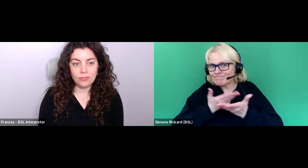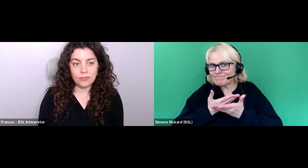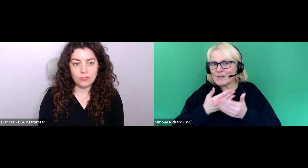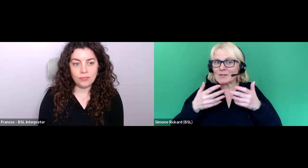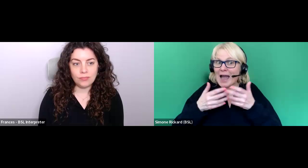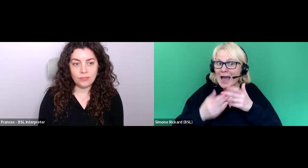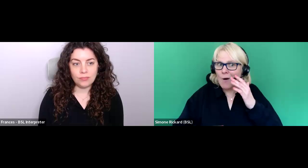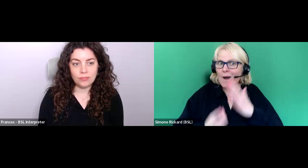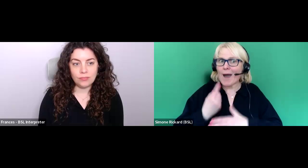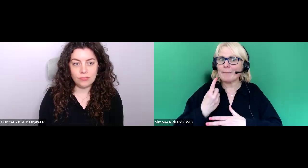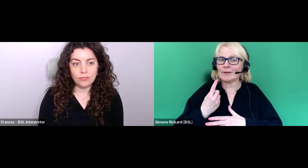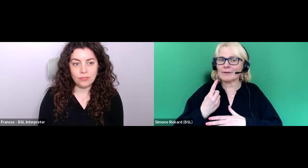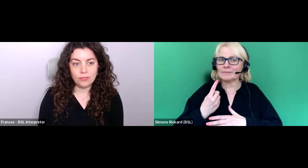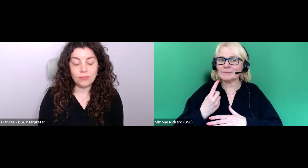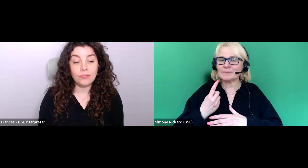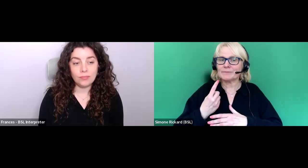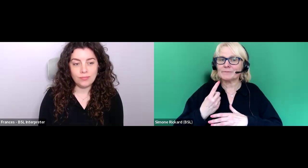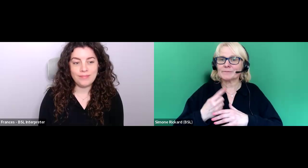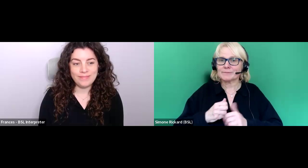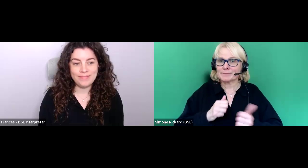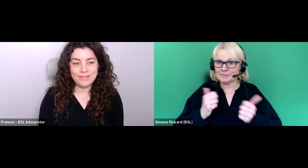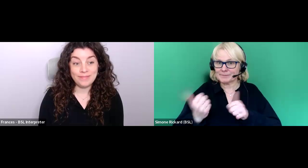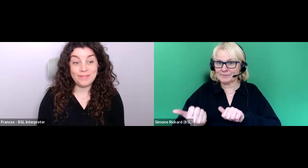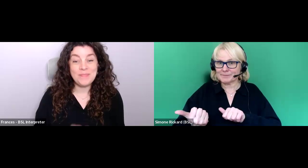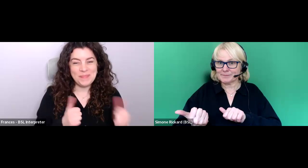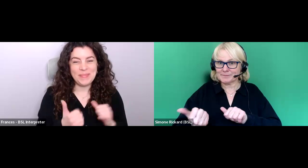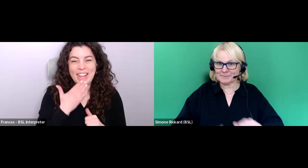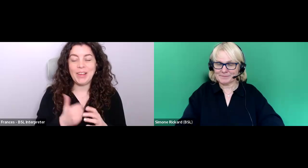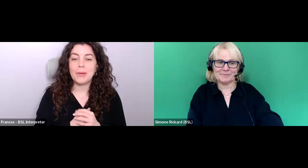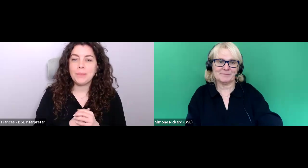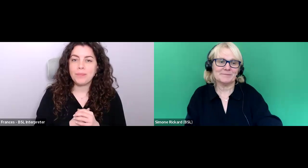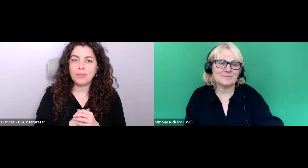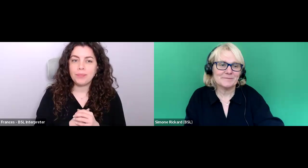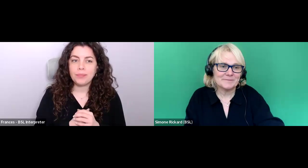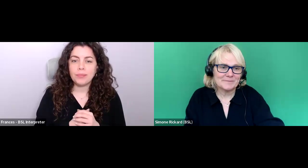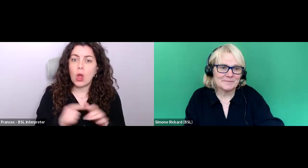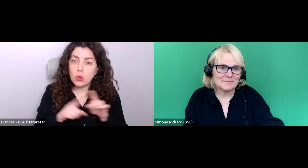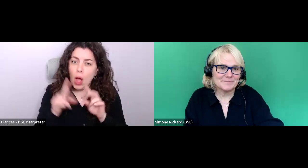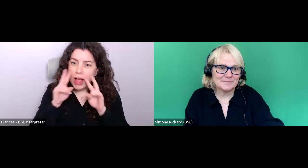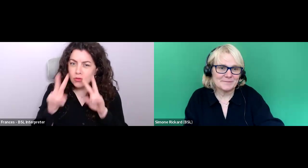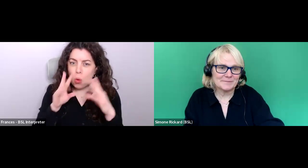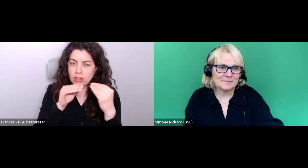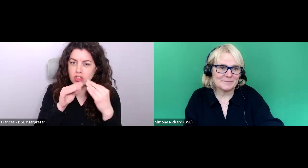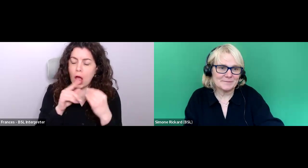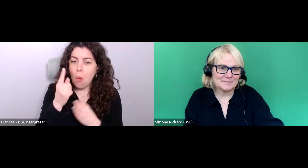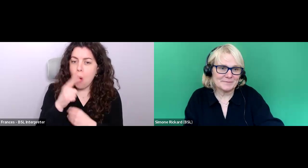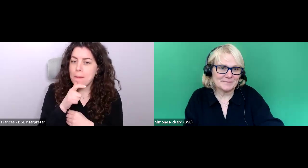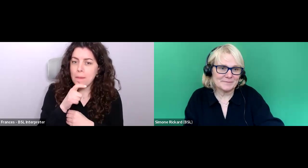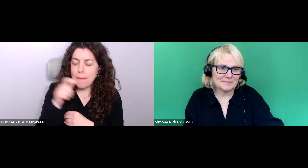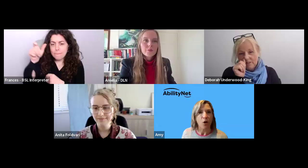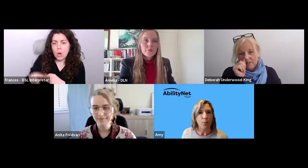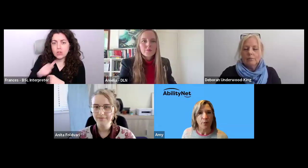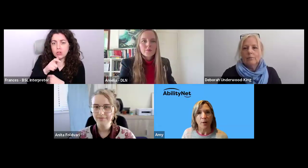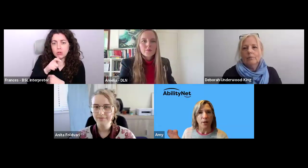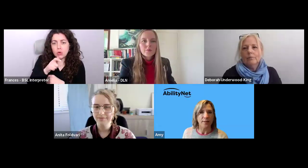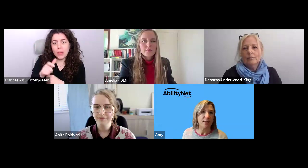that happen. I think I saw another comment in the chat that said, around the